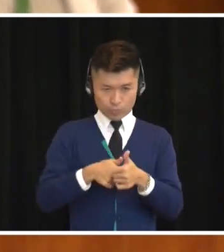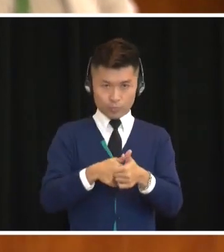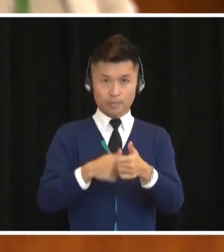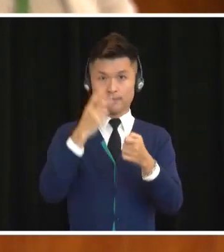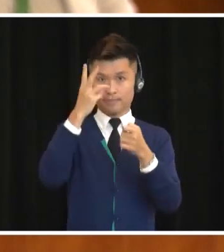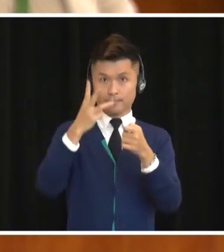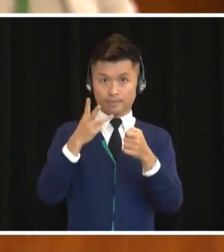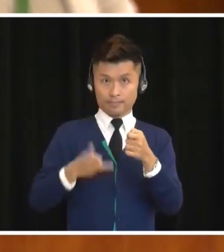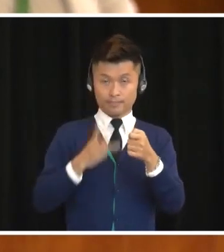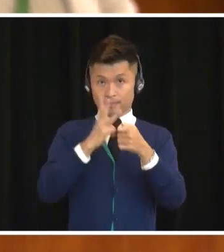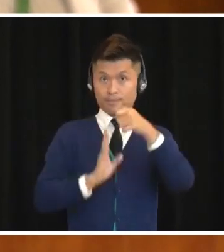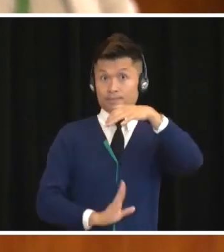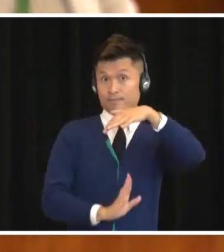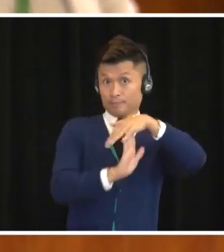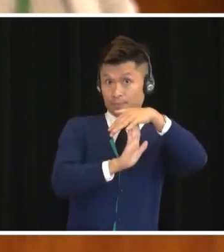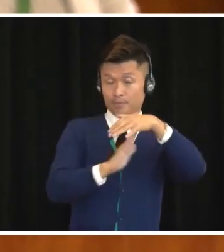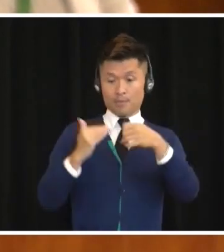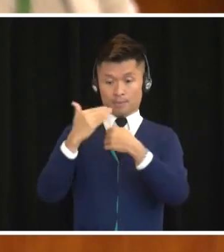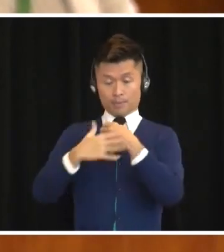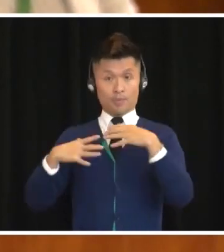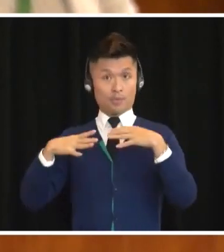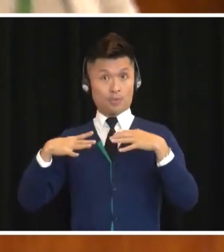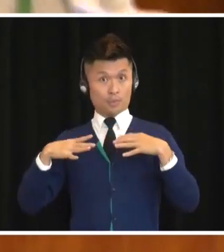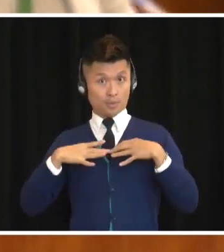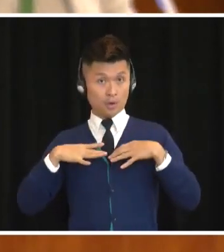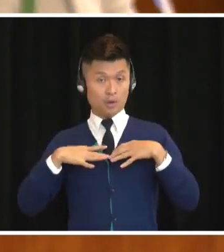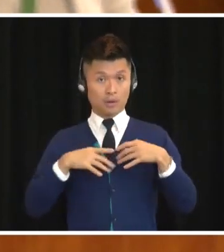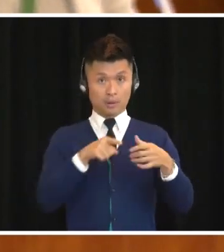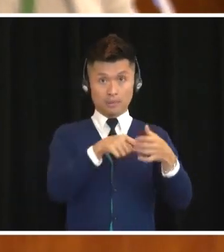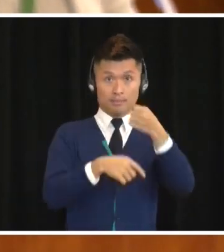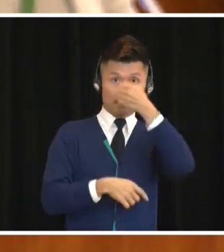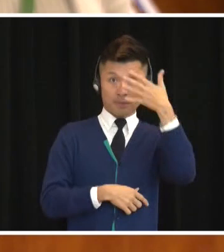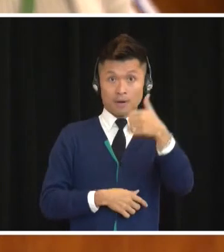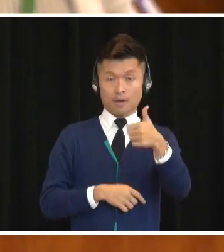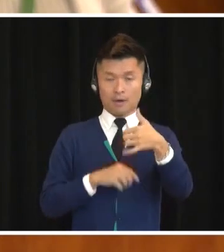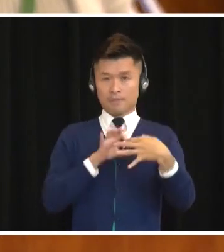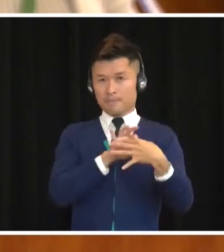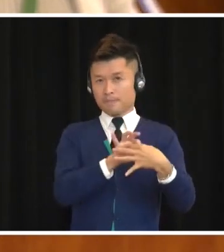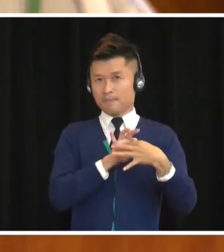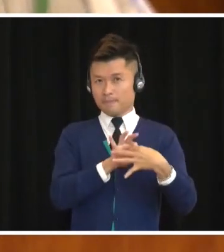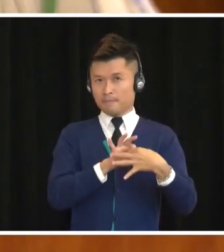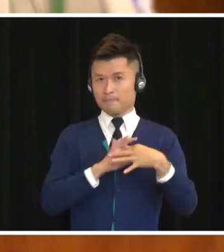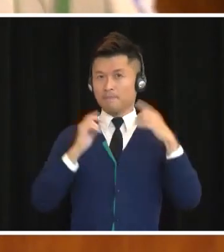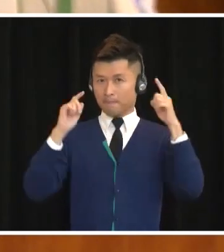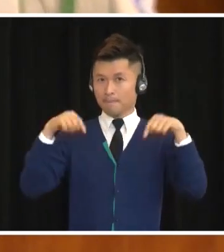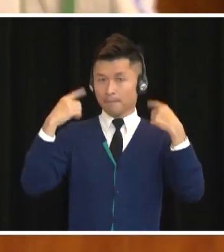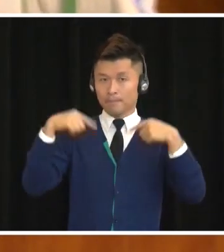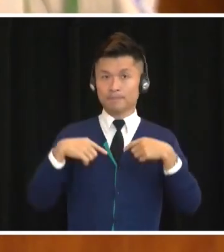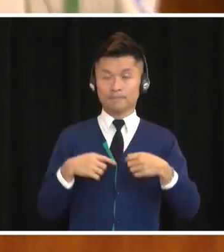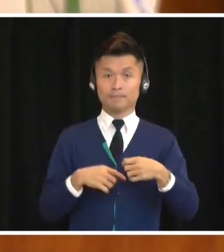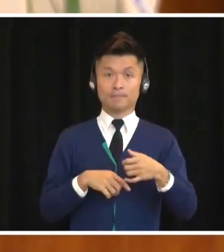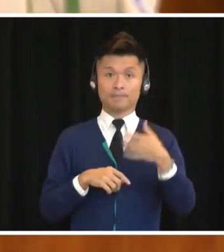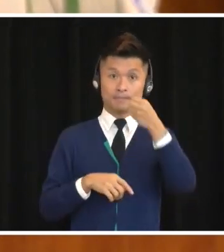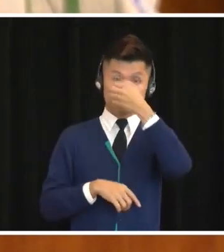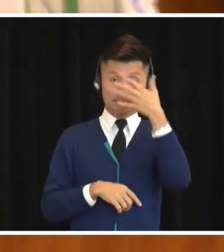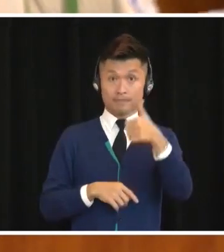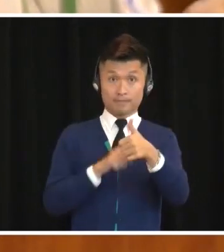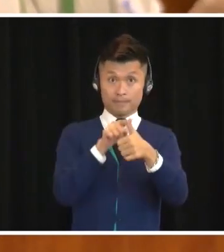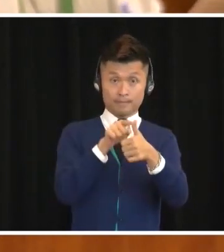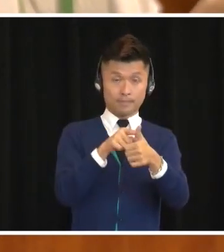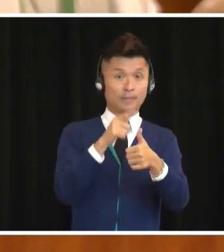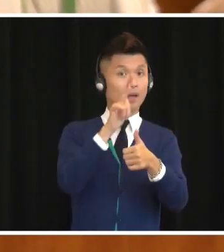officer, and the probation period cannot last longer than 3 years. During the 3-year period, the